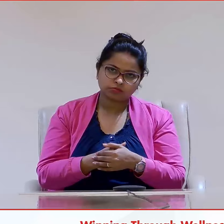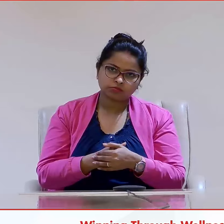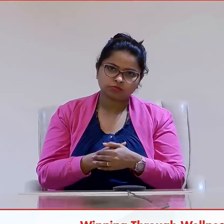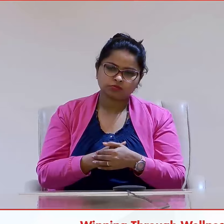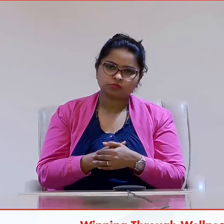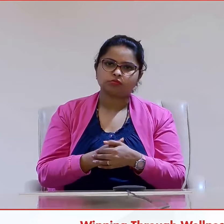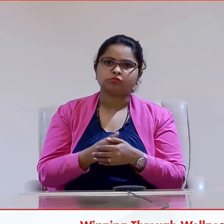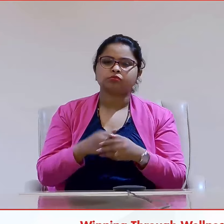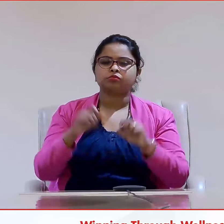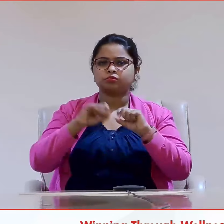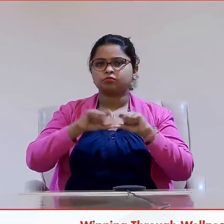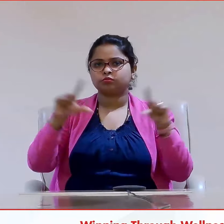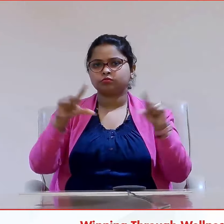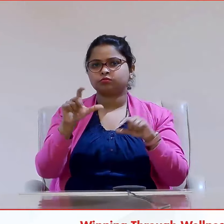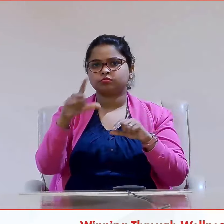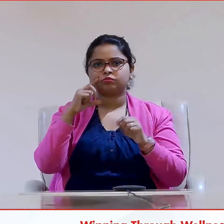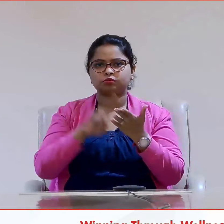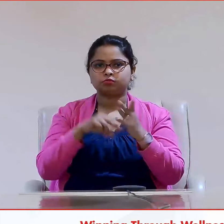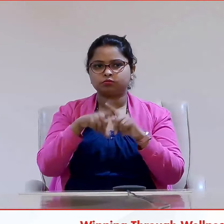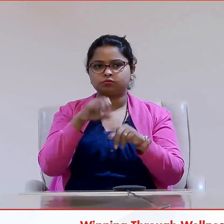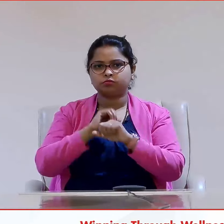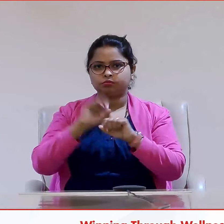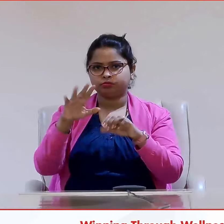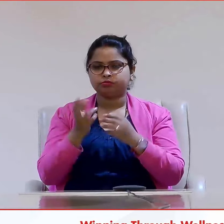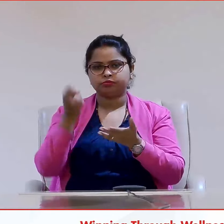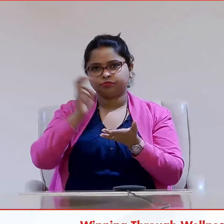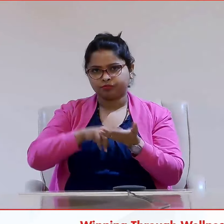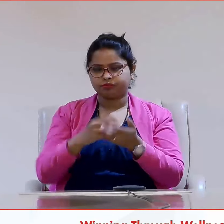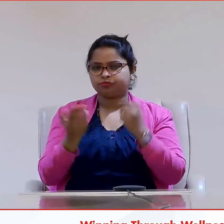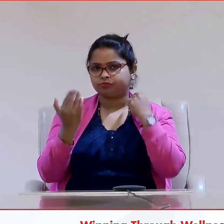the presenting link and the hosting link so